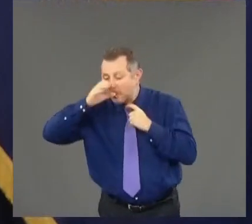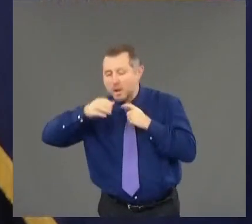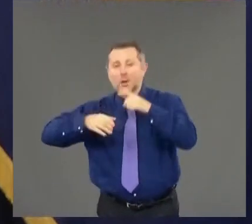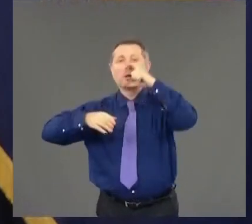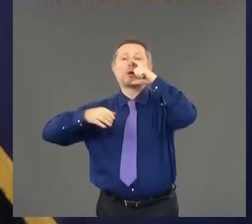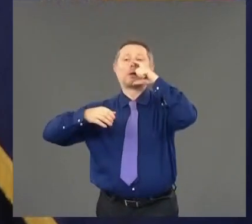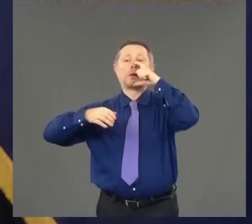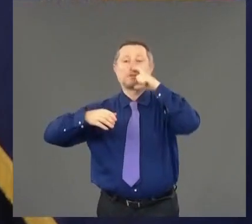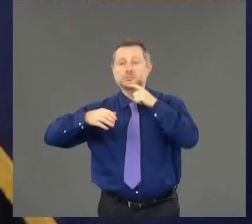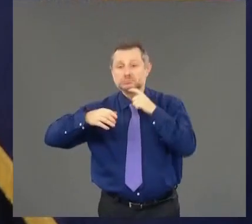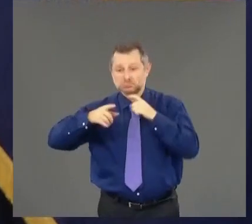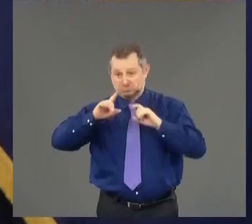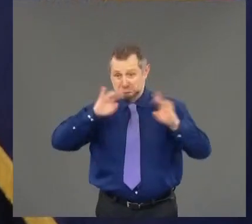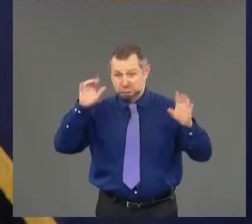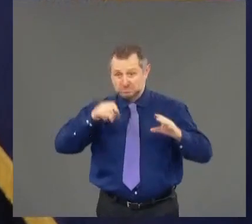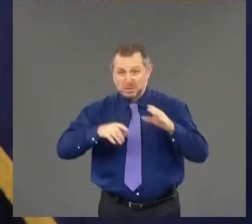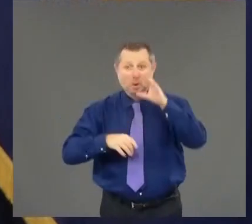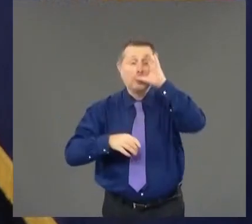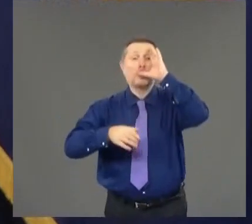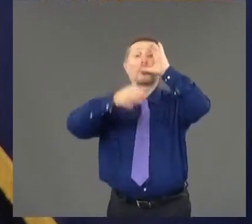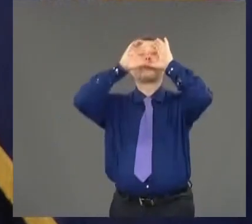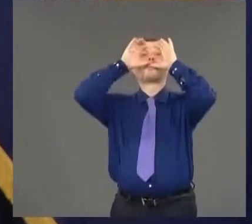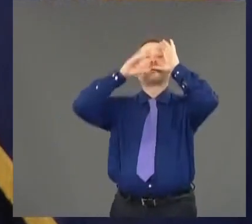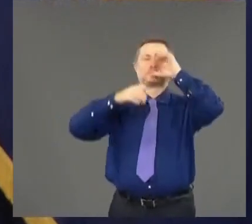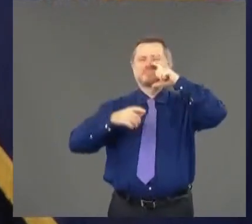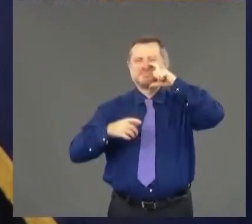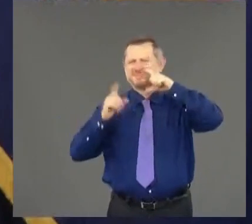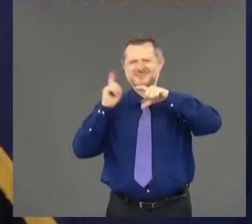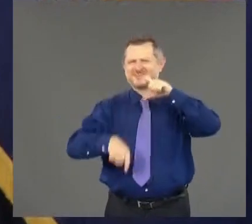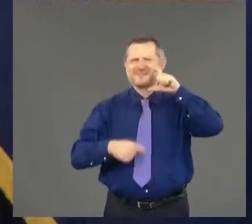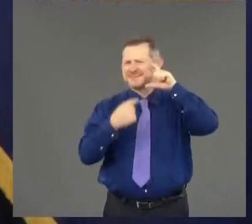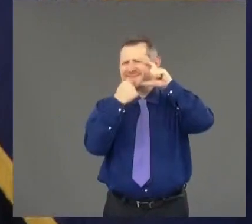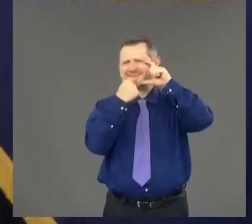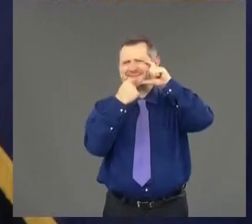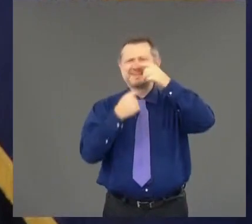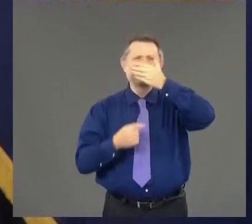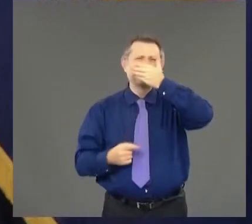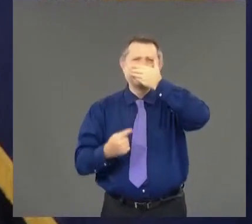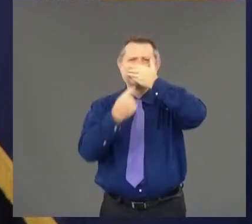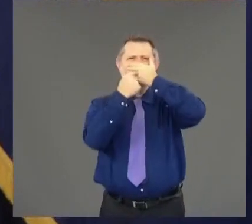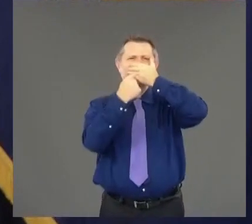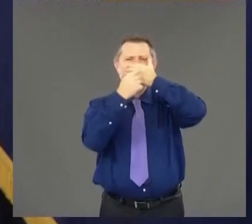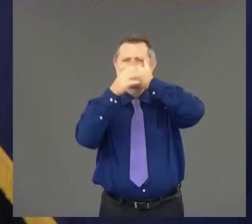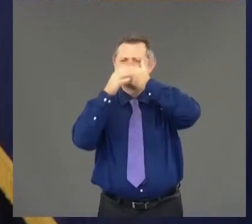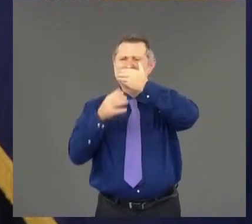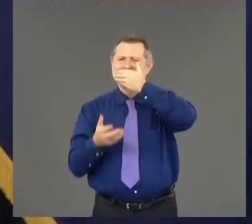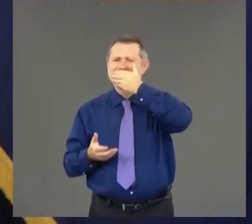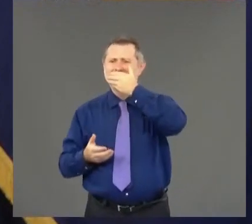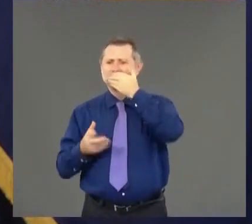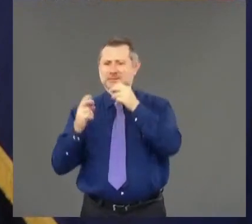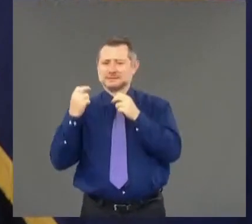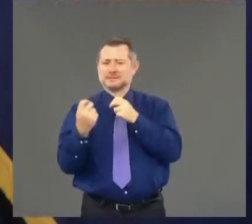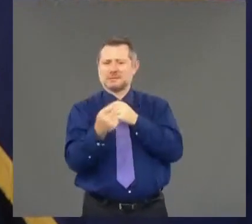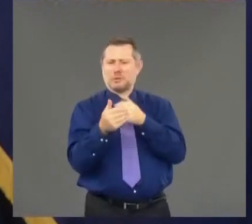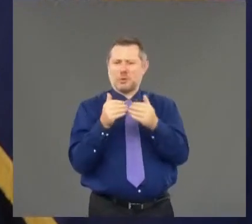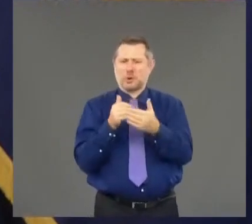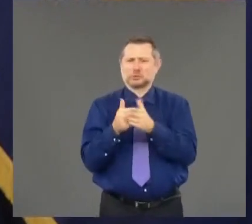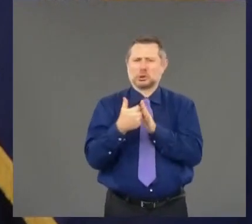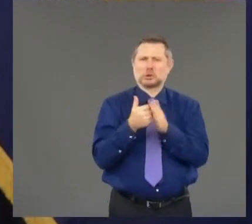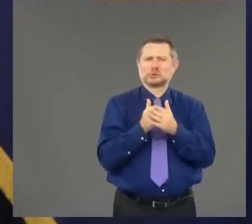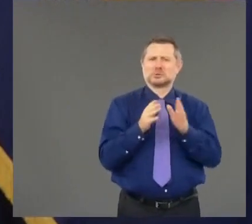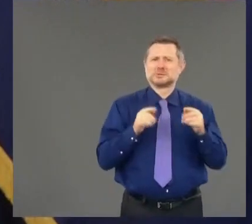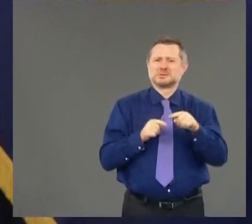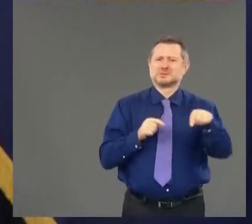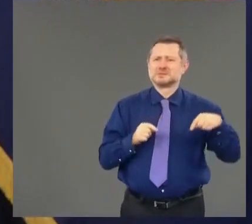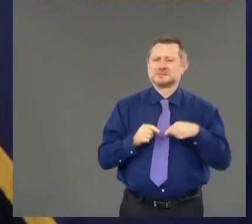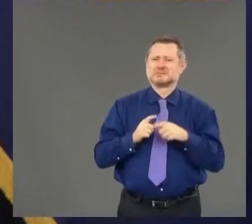are. You're sitting with the same people in proximity for a long period of time. You have